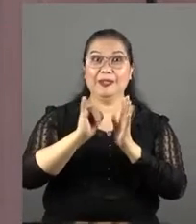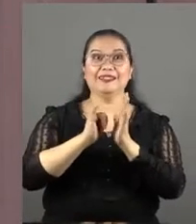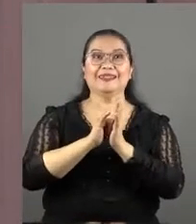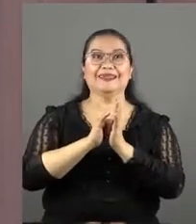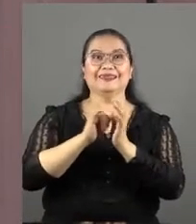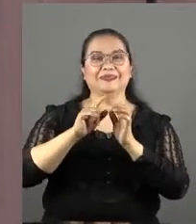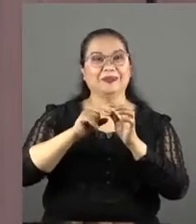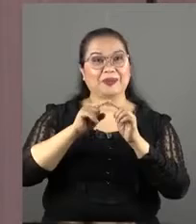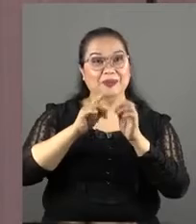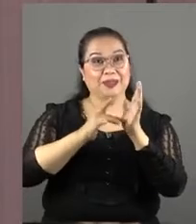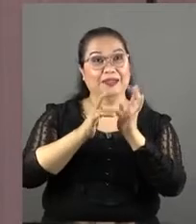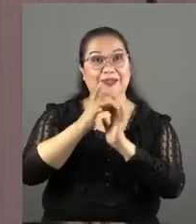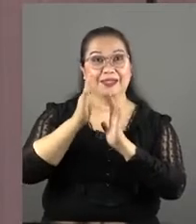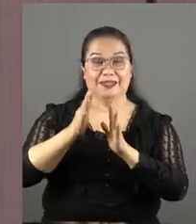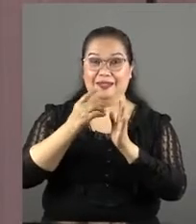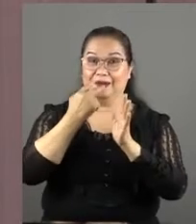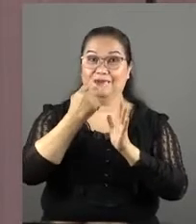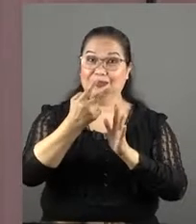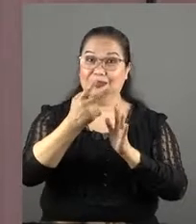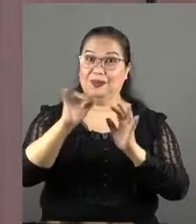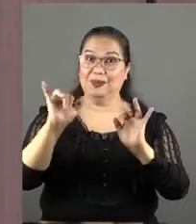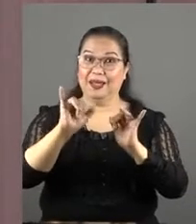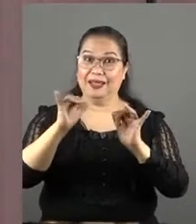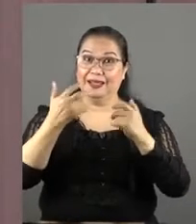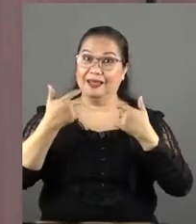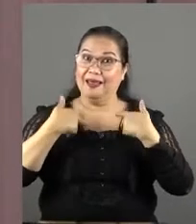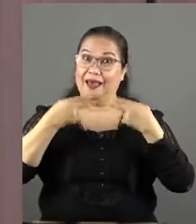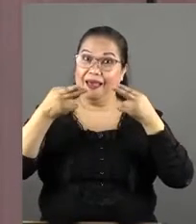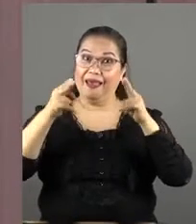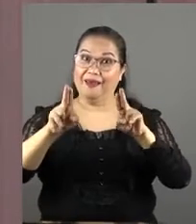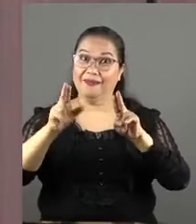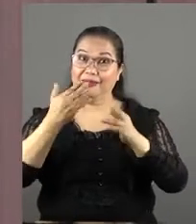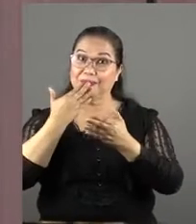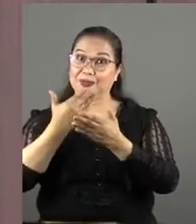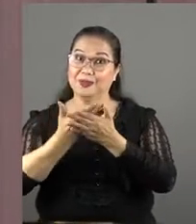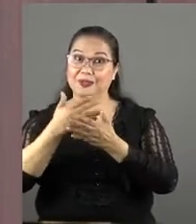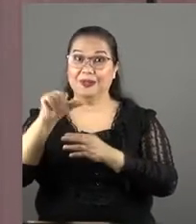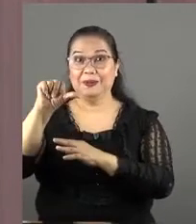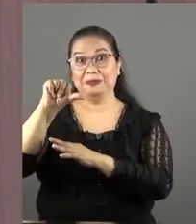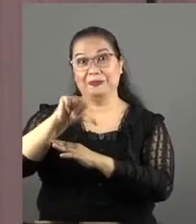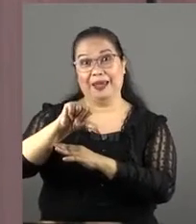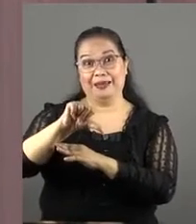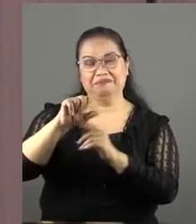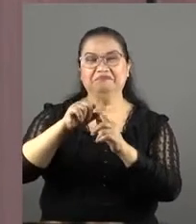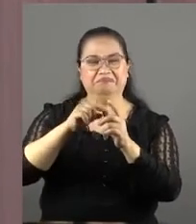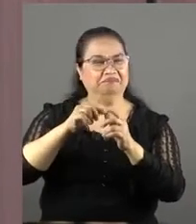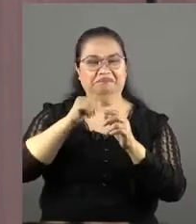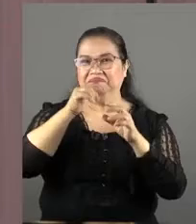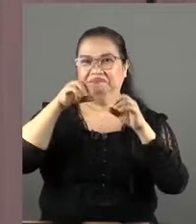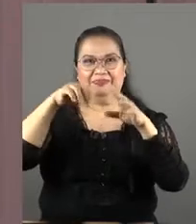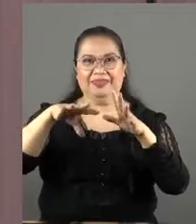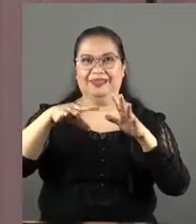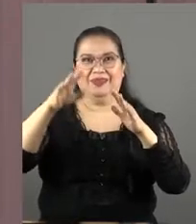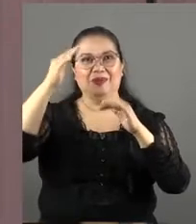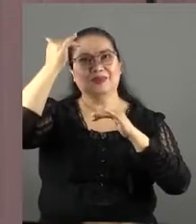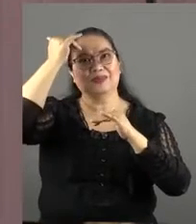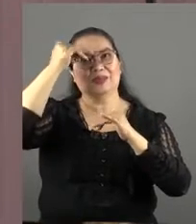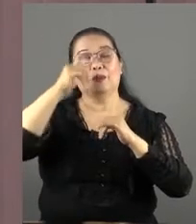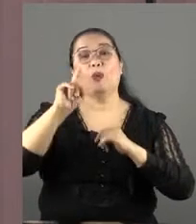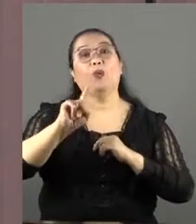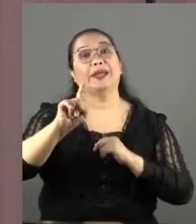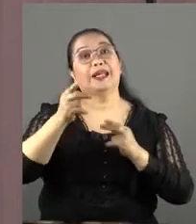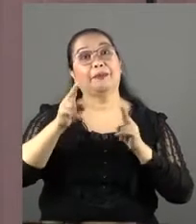But when Christians show that whether their circumstances are good or bad, they never lose hope and inner joy, guess